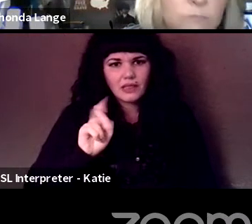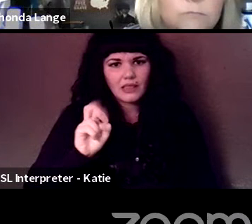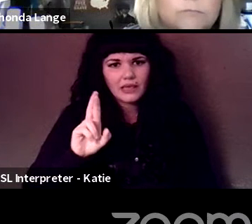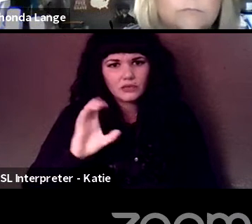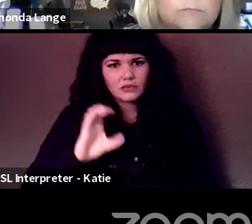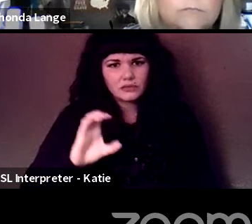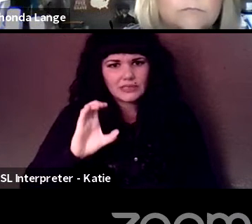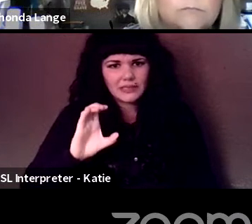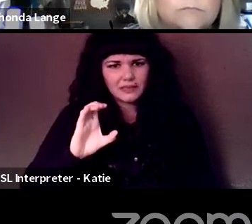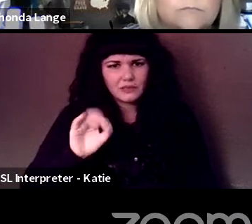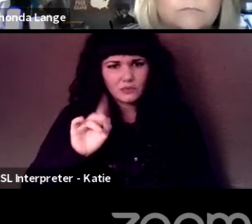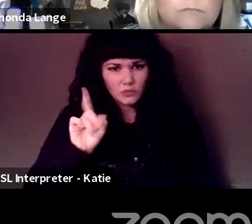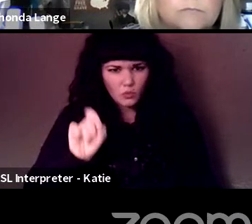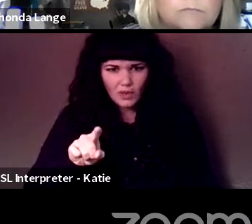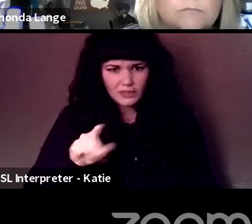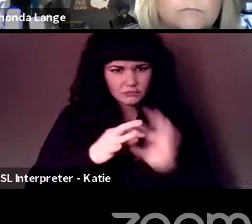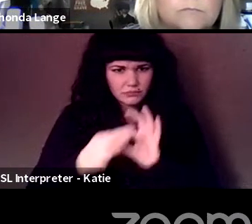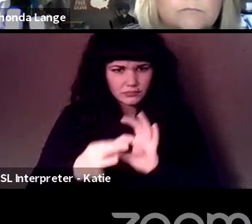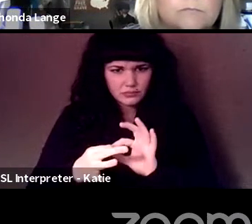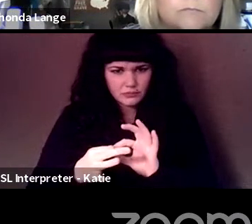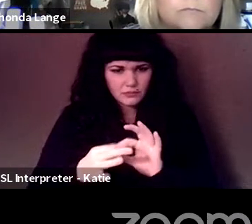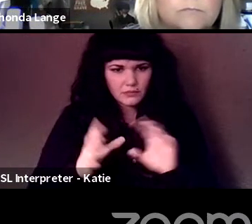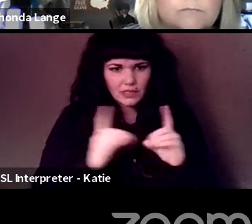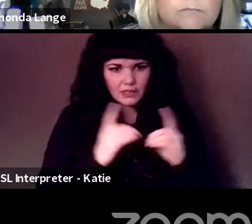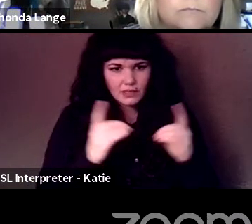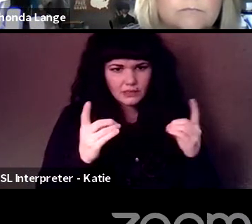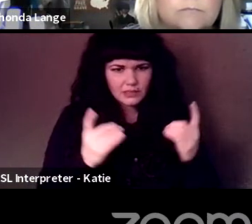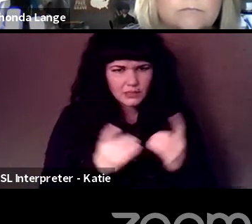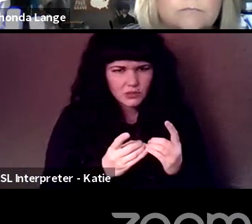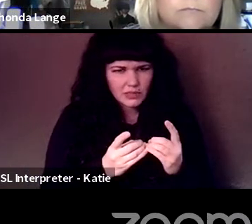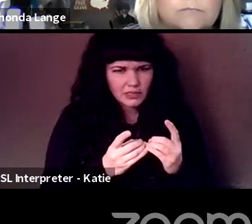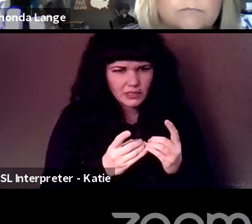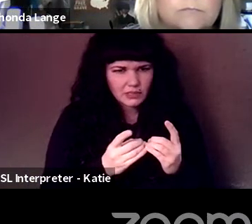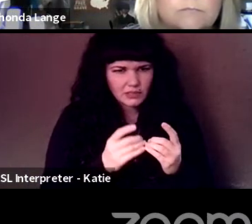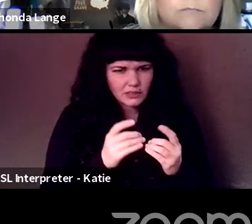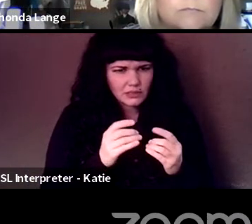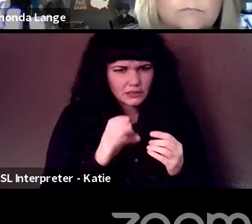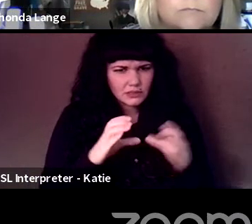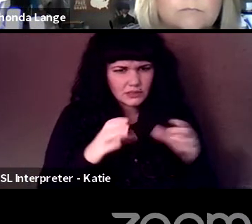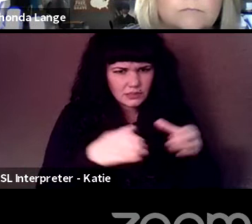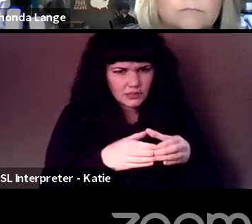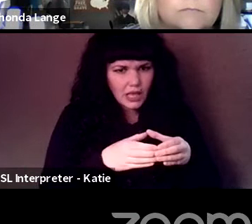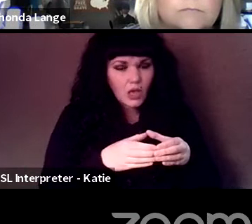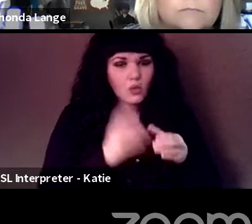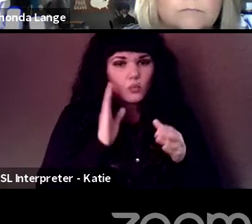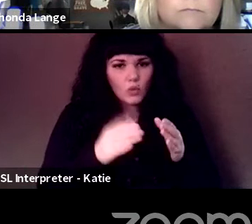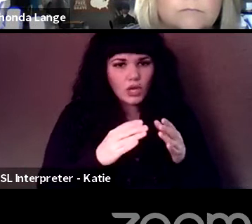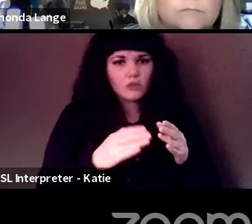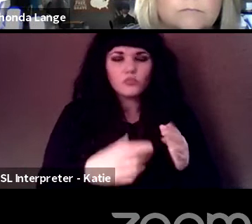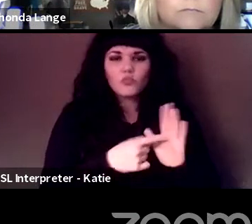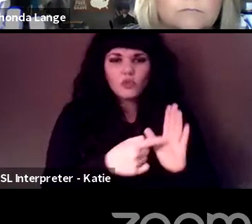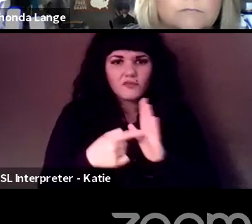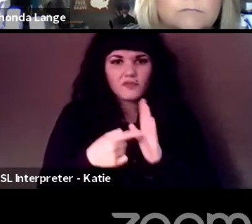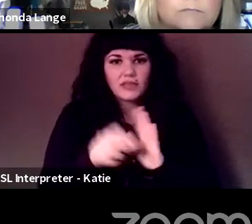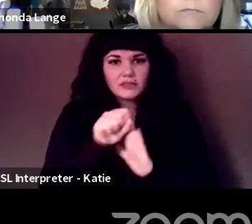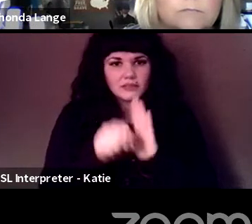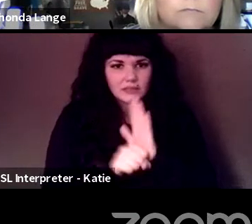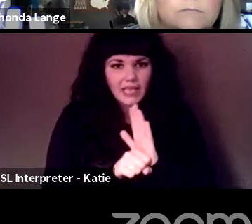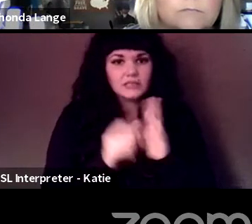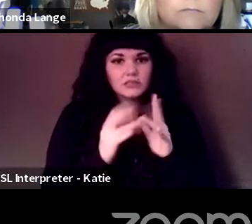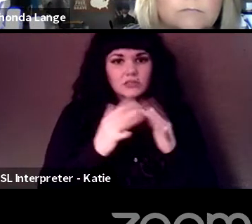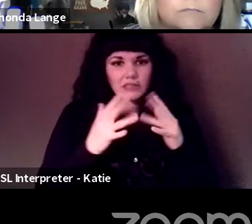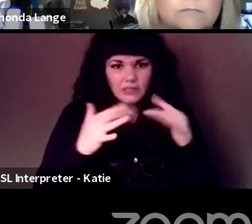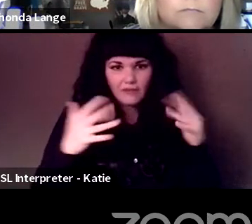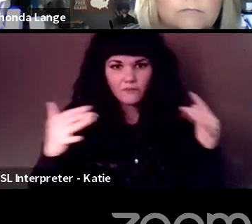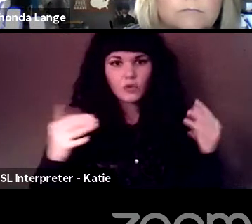here online. District shall reflect the state's diverse population of communities of